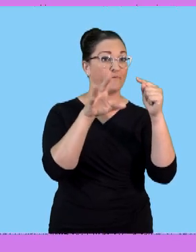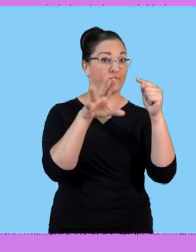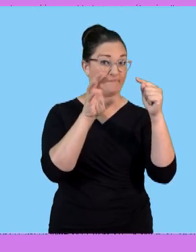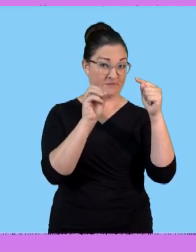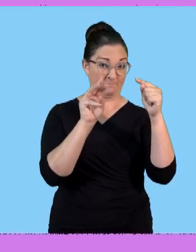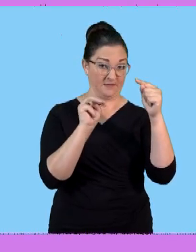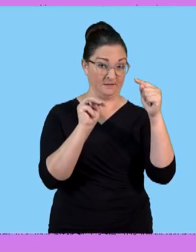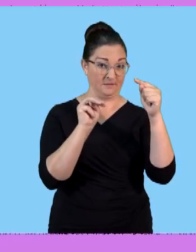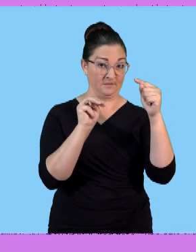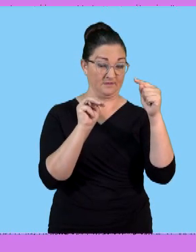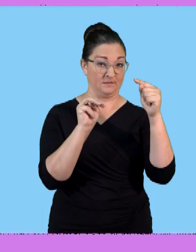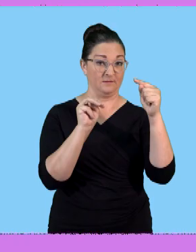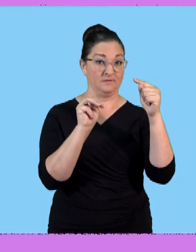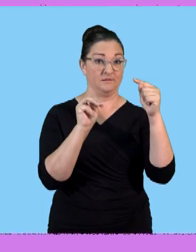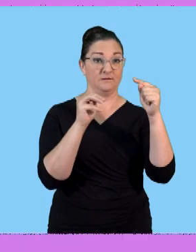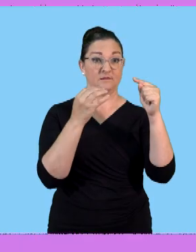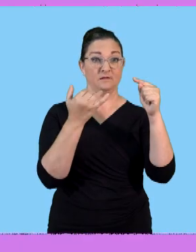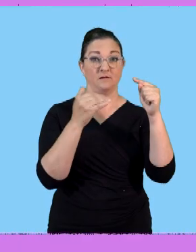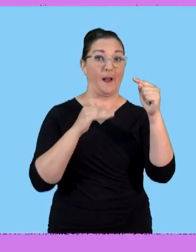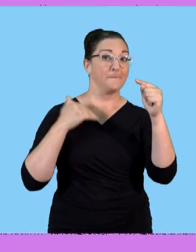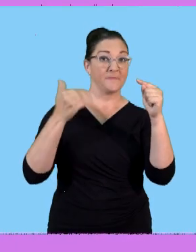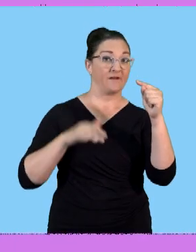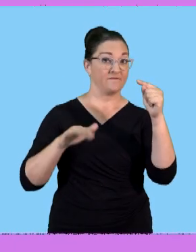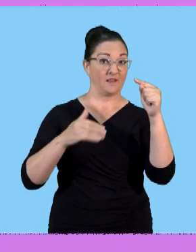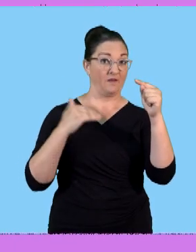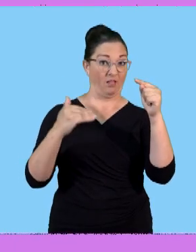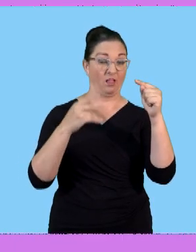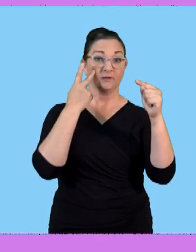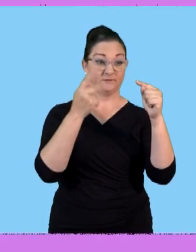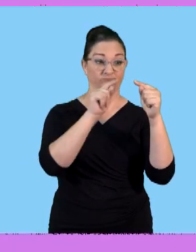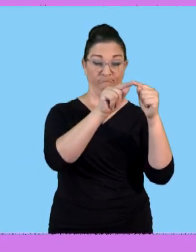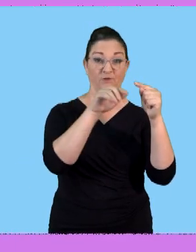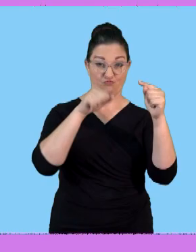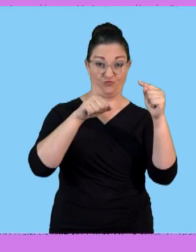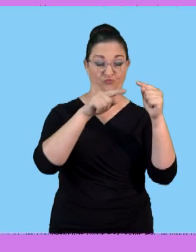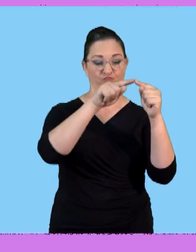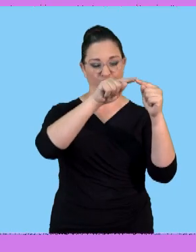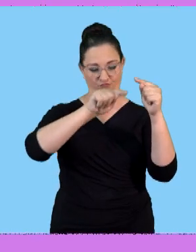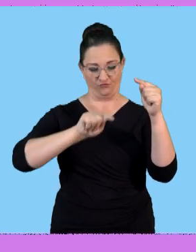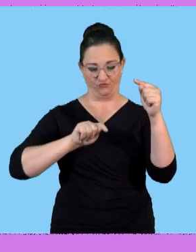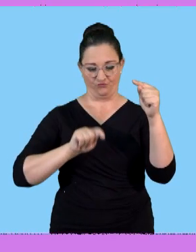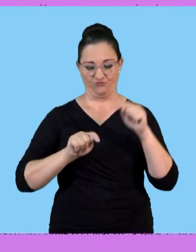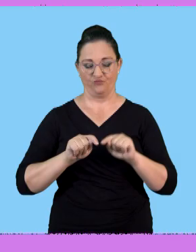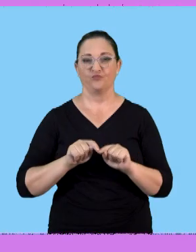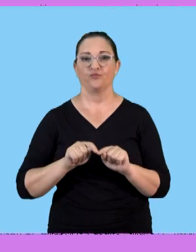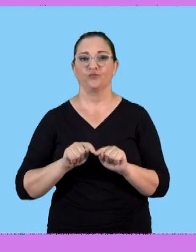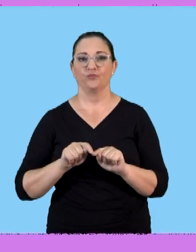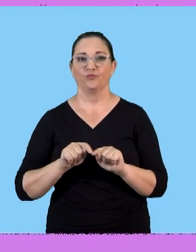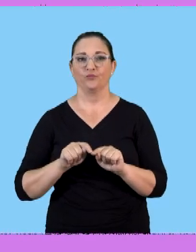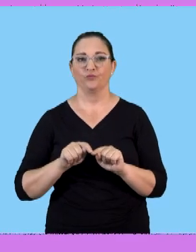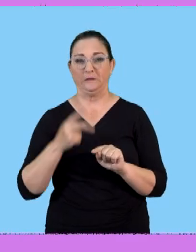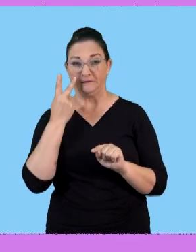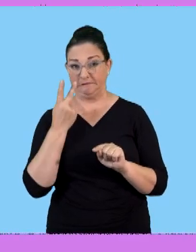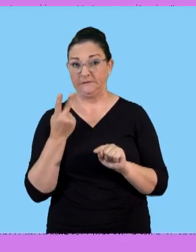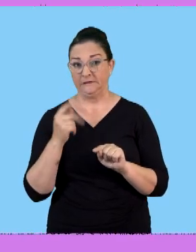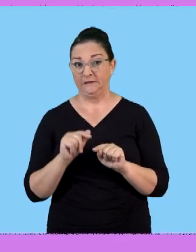150 meters above sea level. We agree. Then they will drop all the way down to here. Can